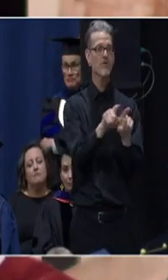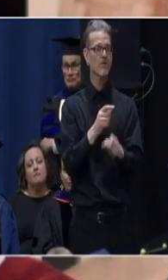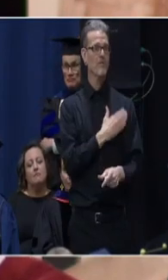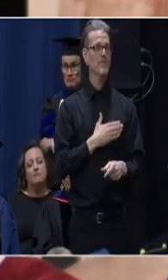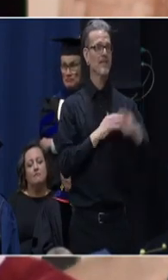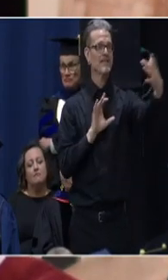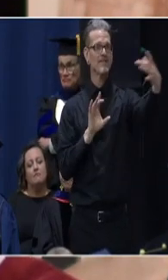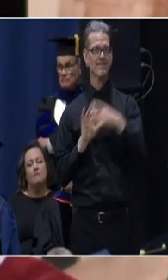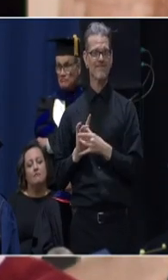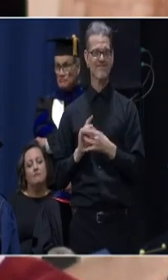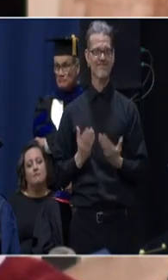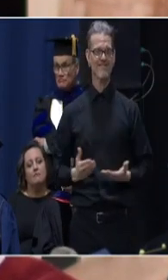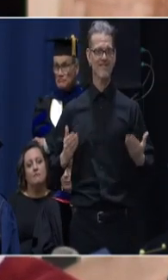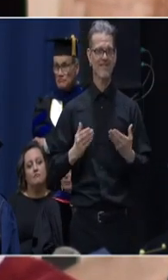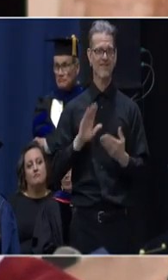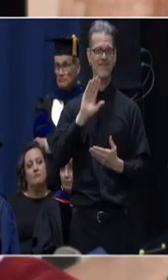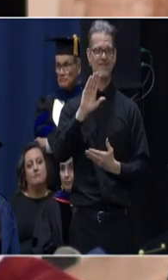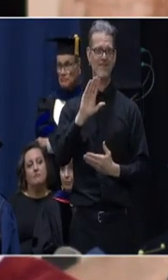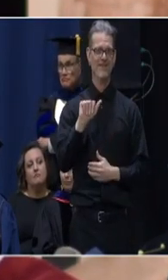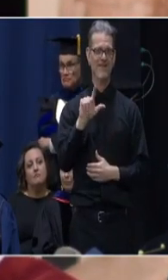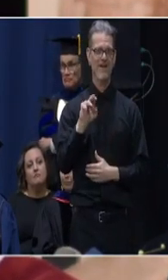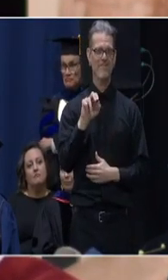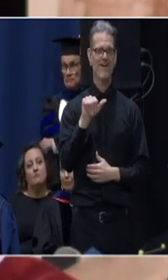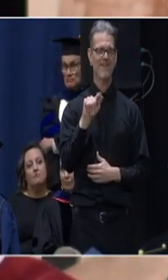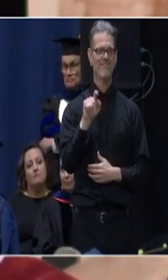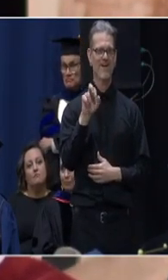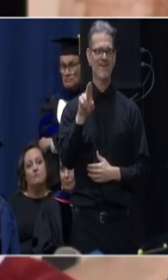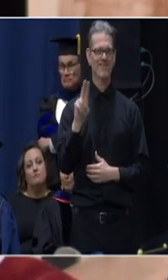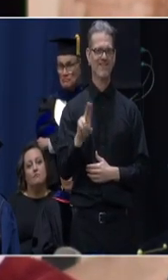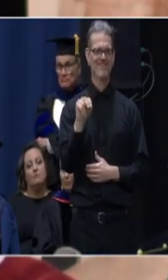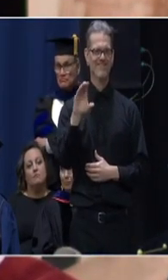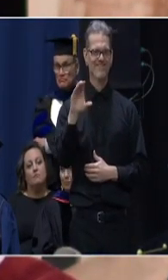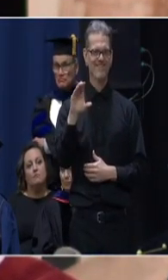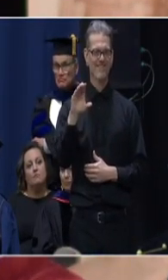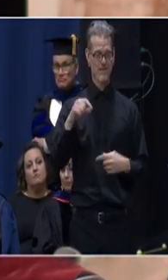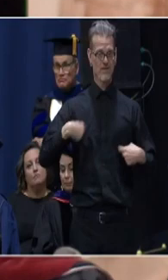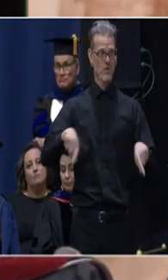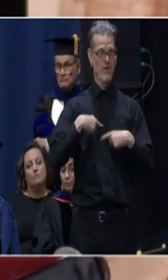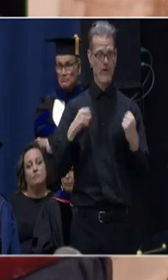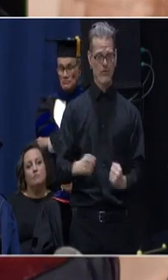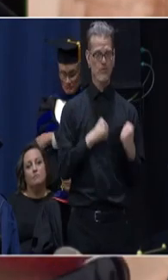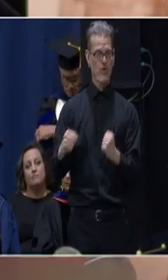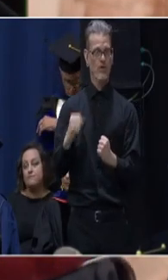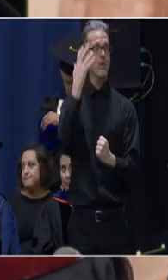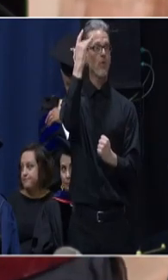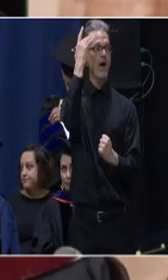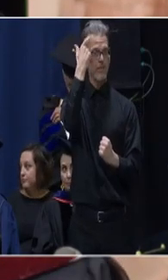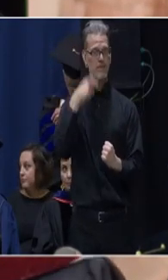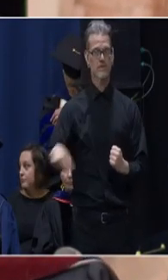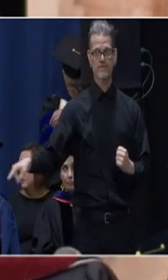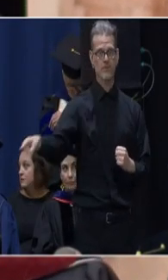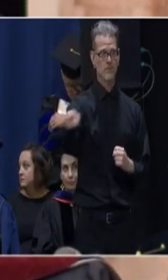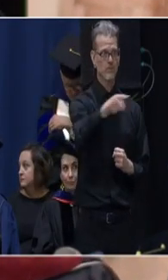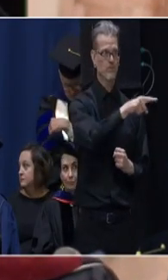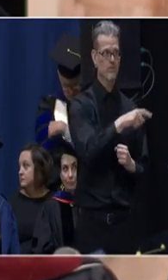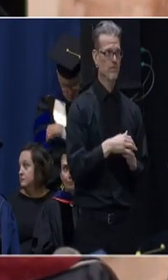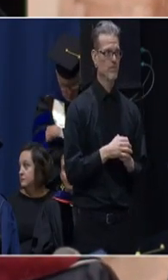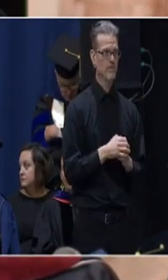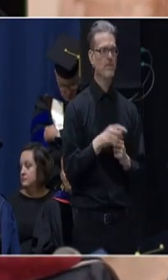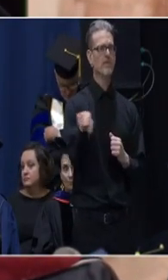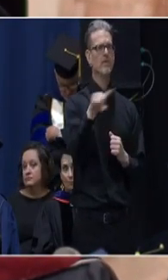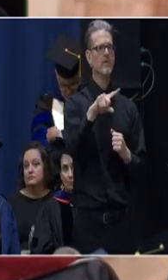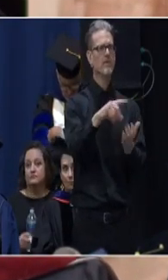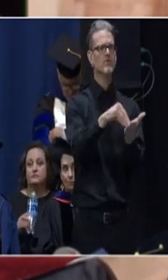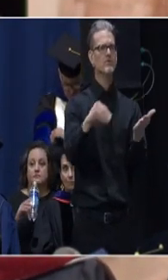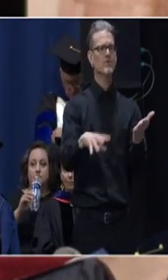mater. UNC is stronger because of you and with you. As graduates, you